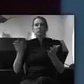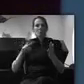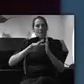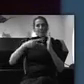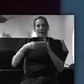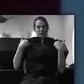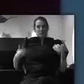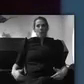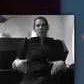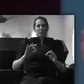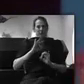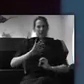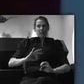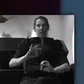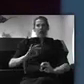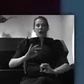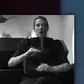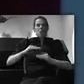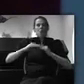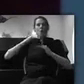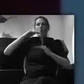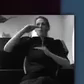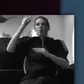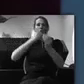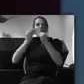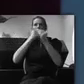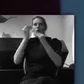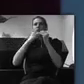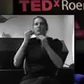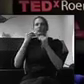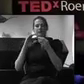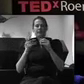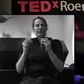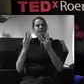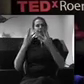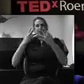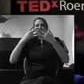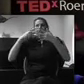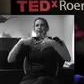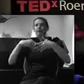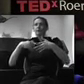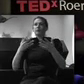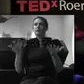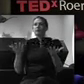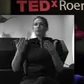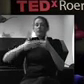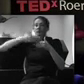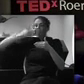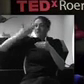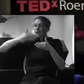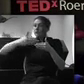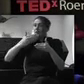you build 150 to 500 billion new cells every day, you need these sugars every